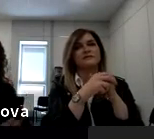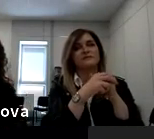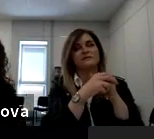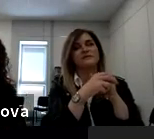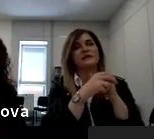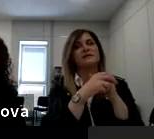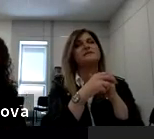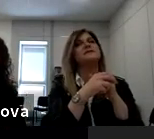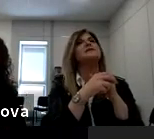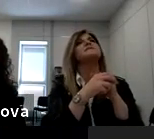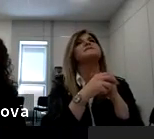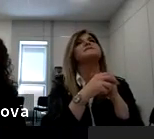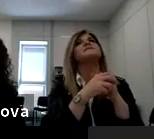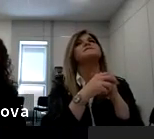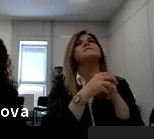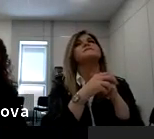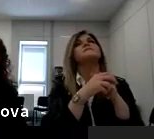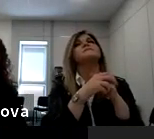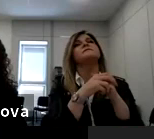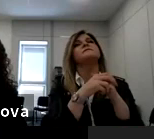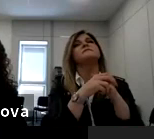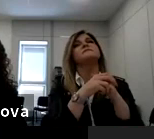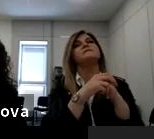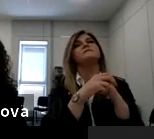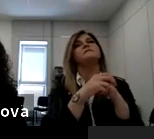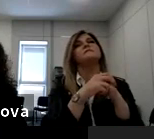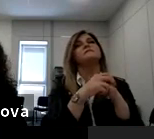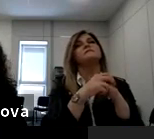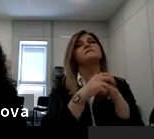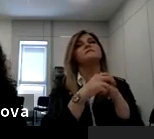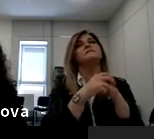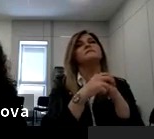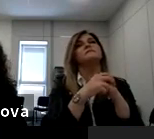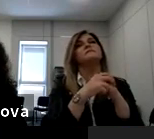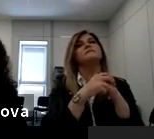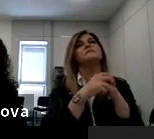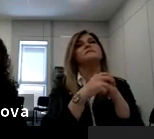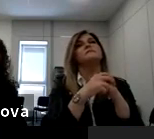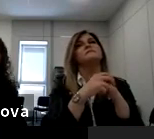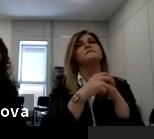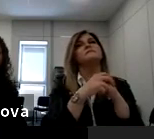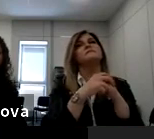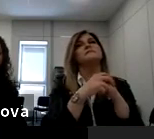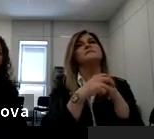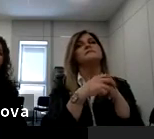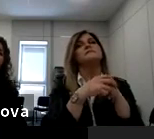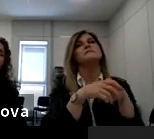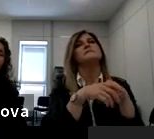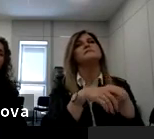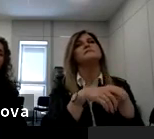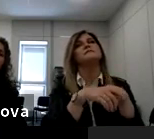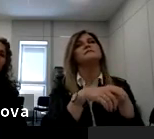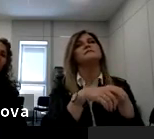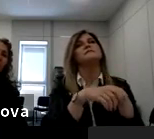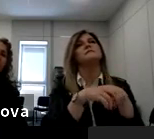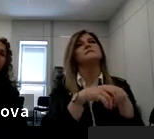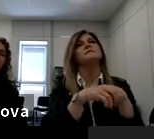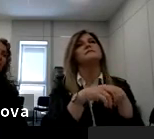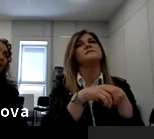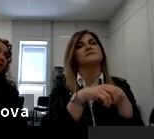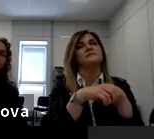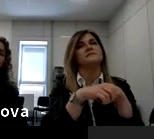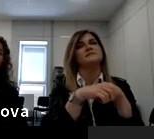content. Yes. Yeah. And speaking about the last light string, maybe I can call